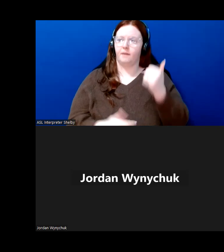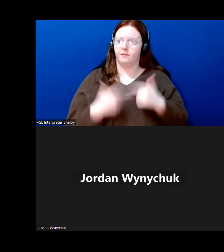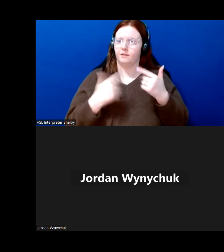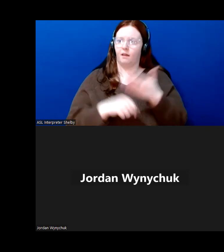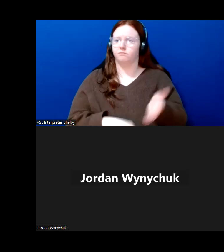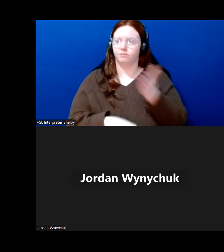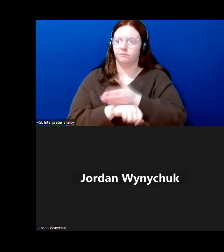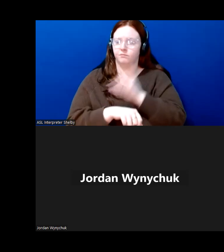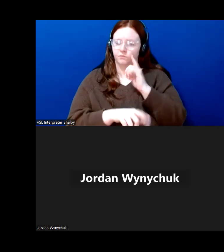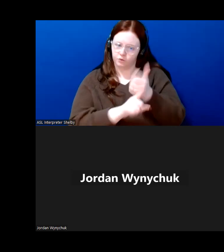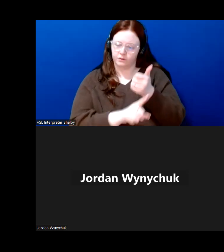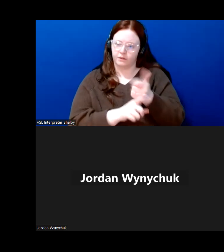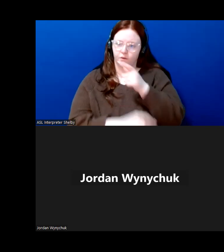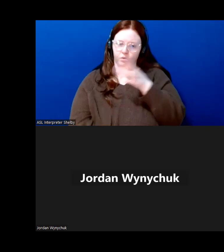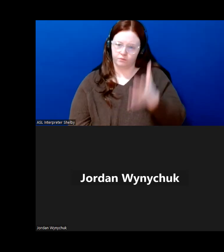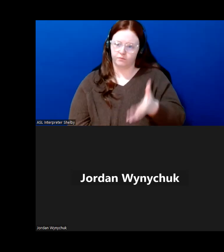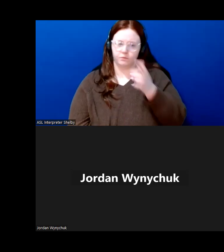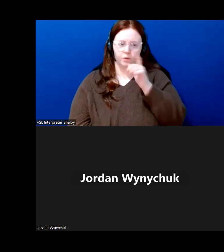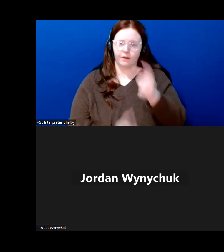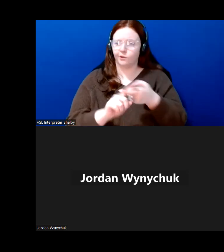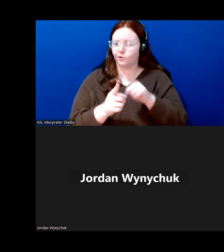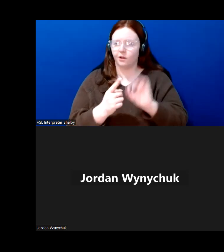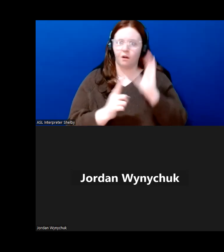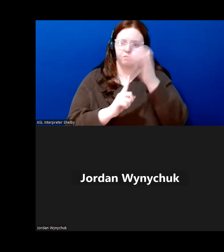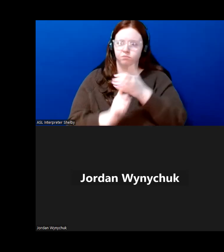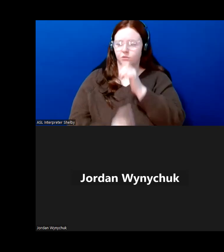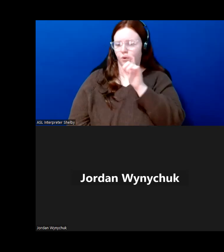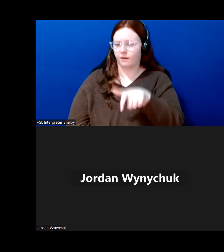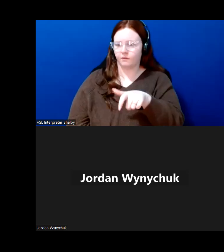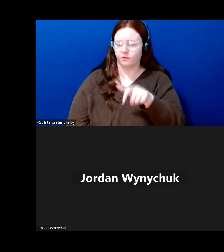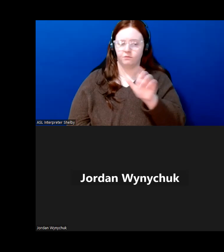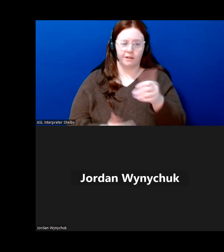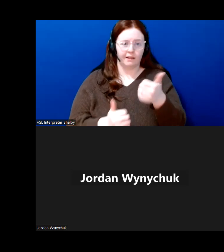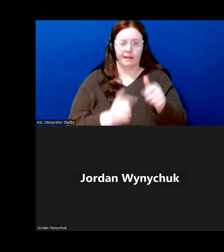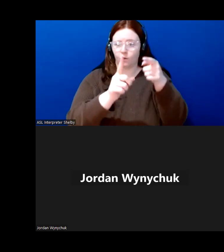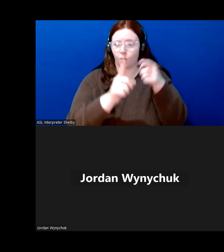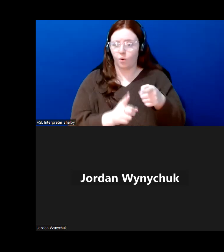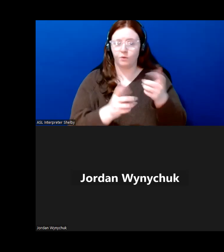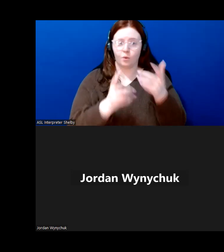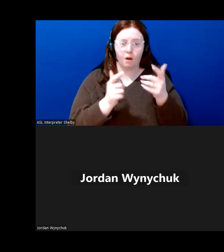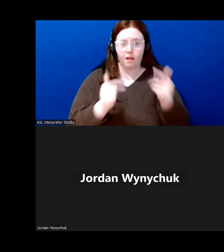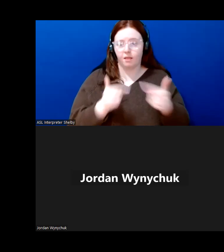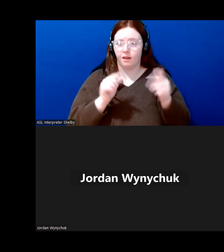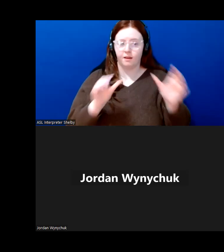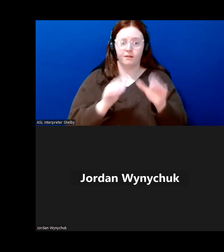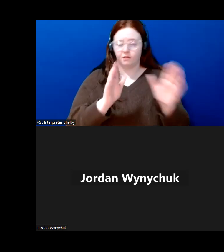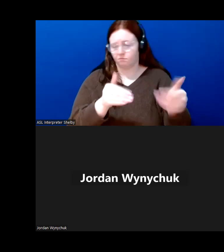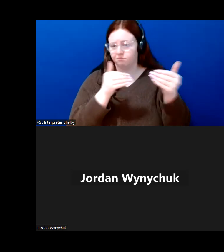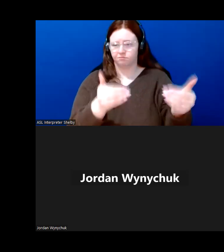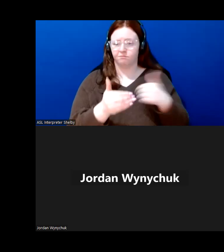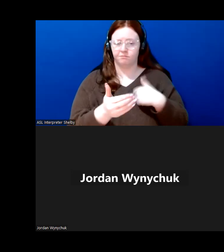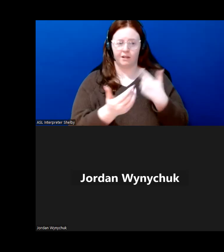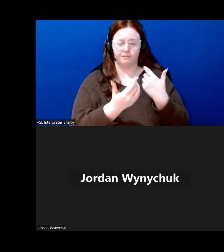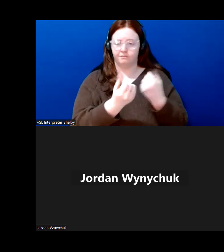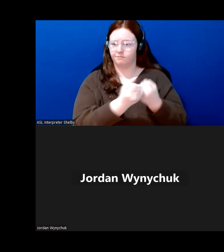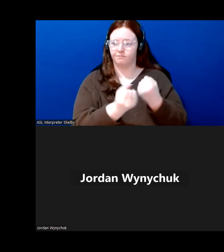to be themselves, to go after any goals that they want out of life. And I love that mentorship